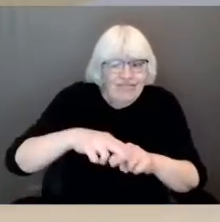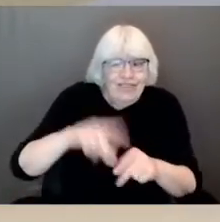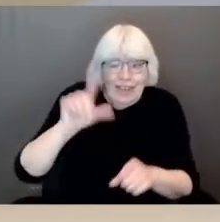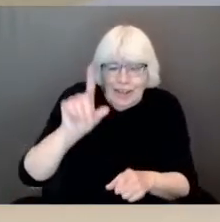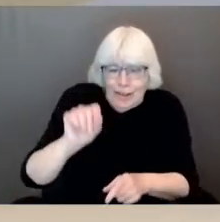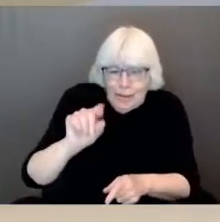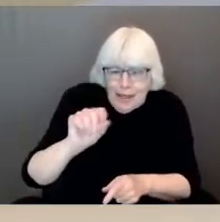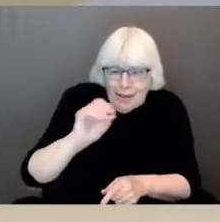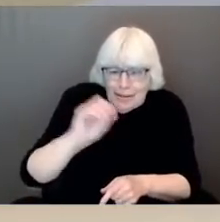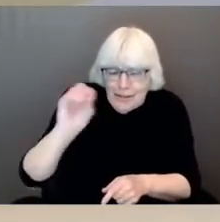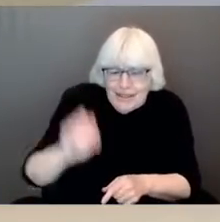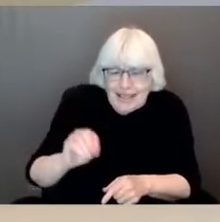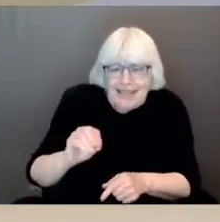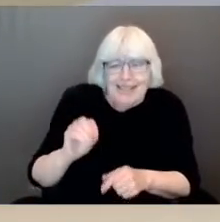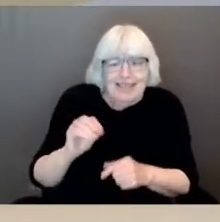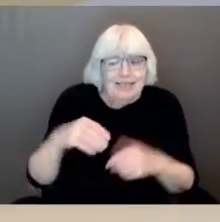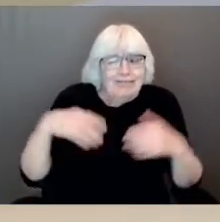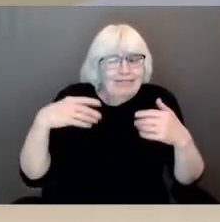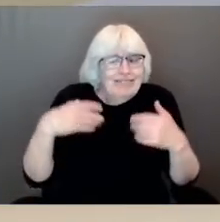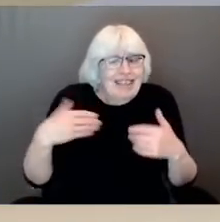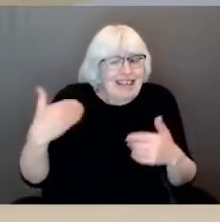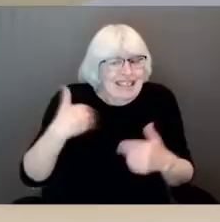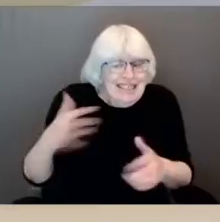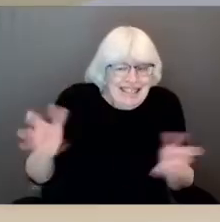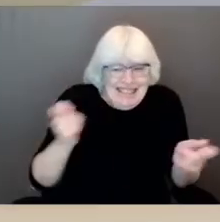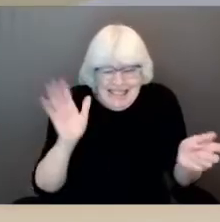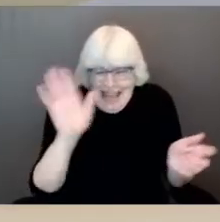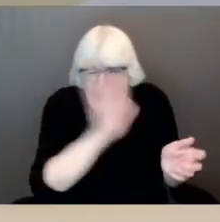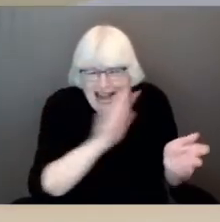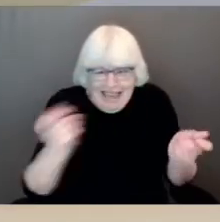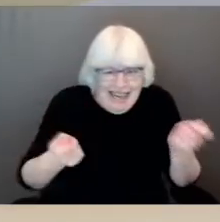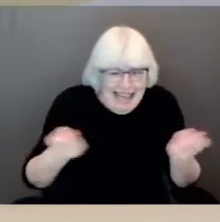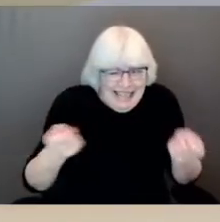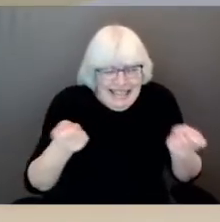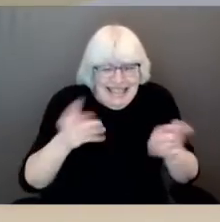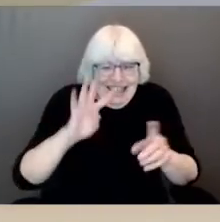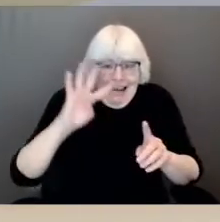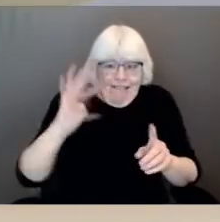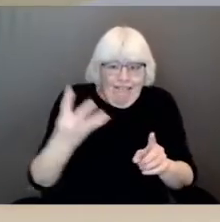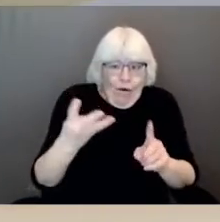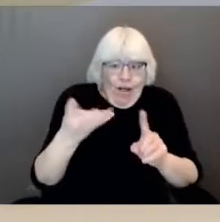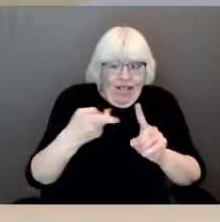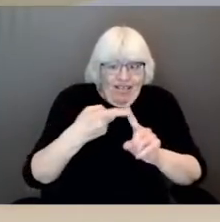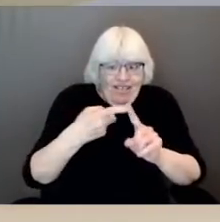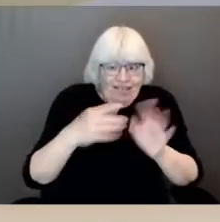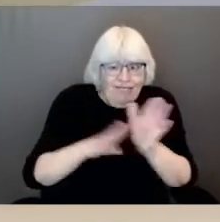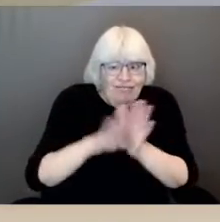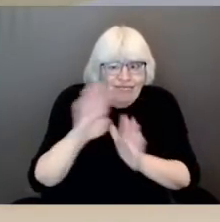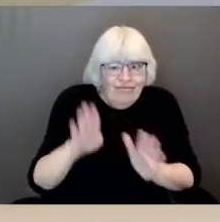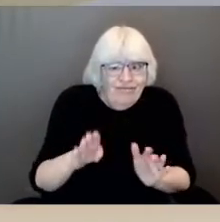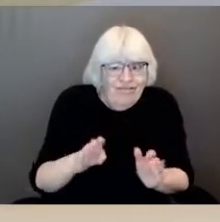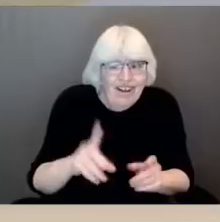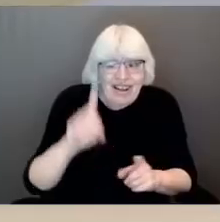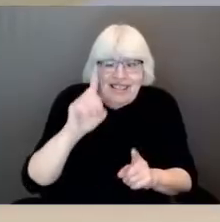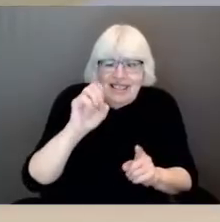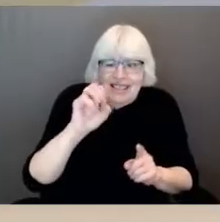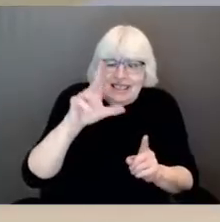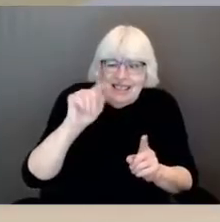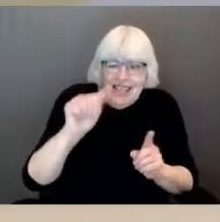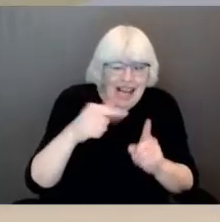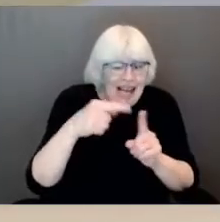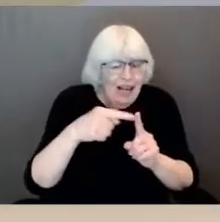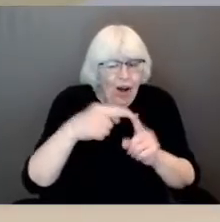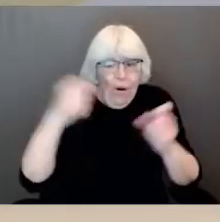to struggle to manage the fourth wave of this pandemic. The Delta variant has become the dominant strain. It is associated